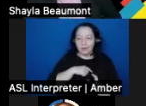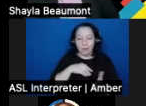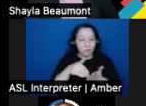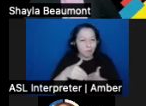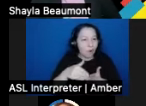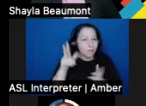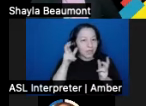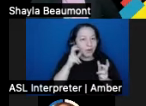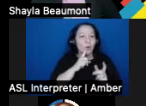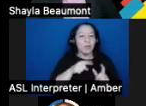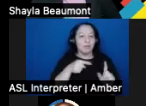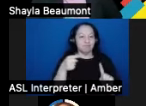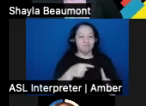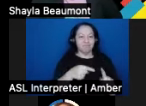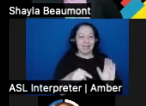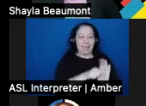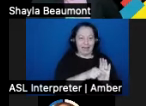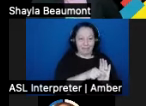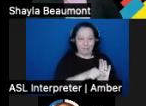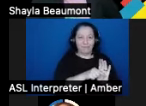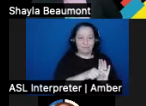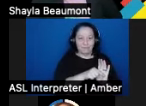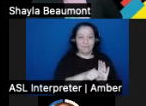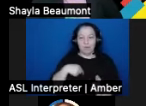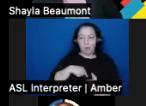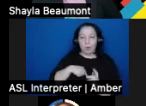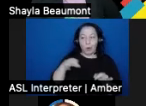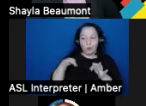are negative when we're describing folks.